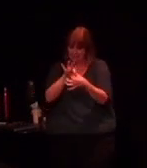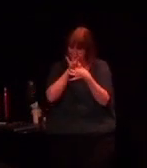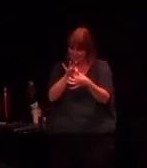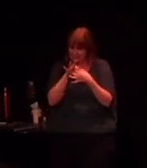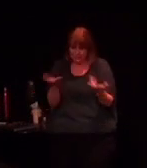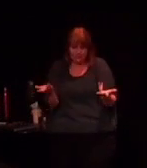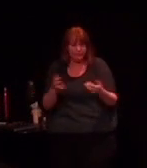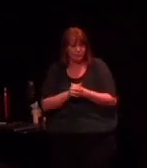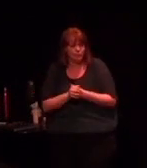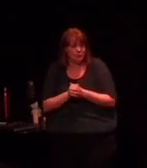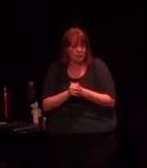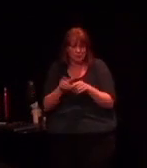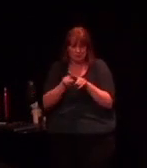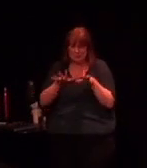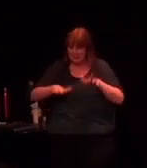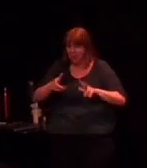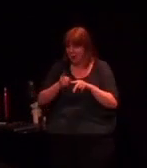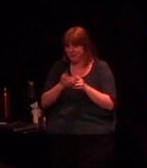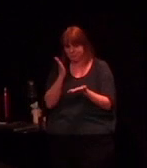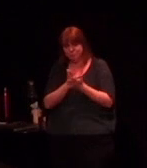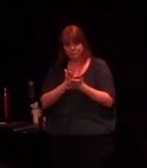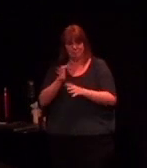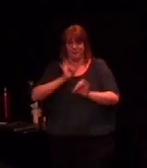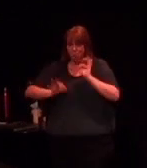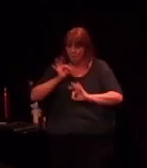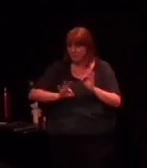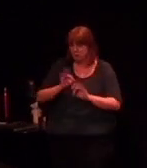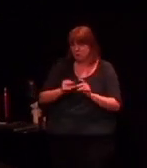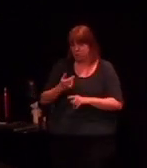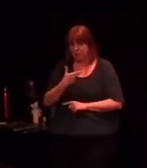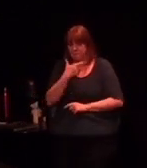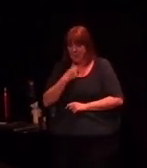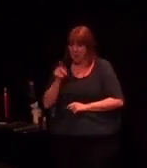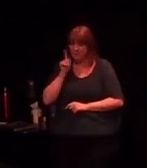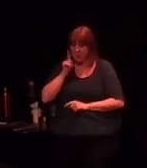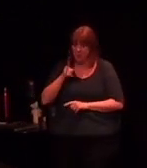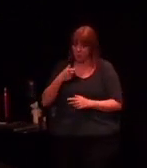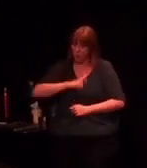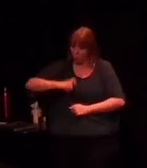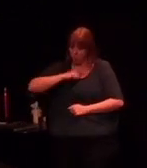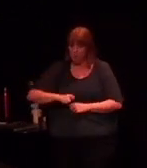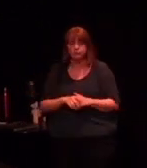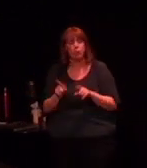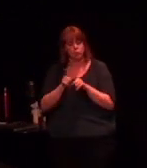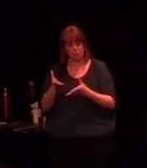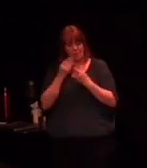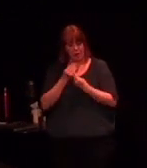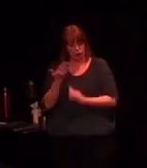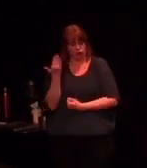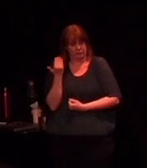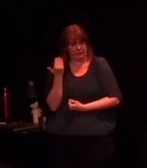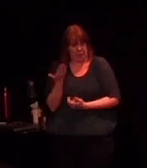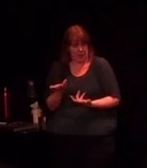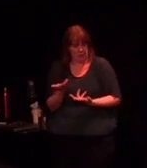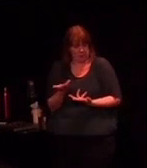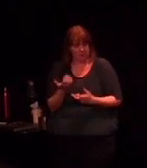by the performers with the obviously gender-specific roles. The other things I learned recently in terms